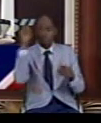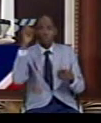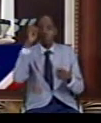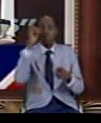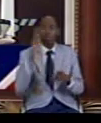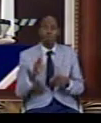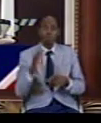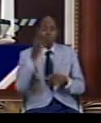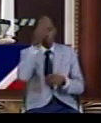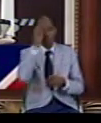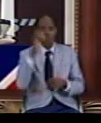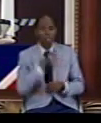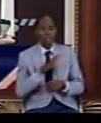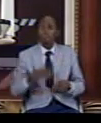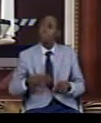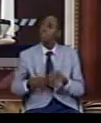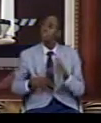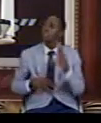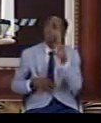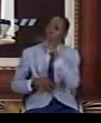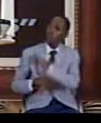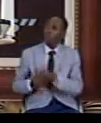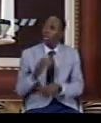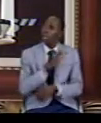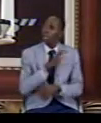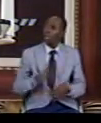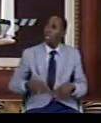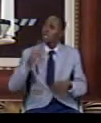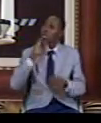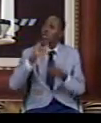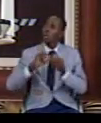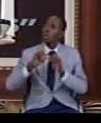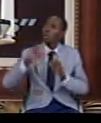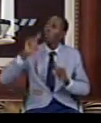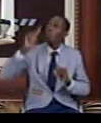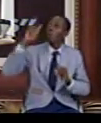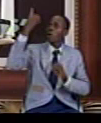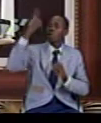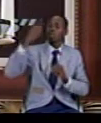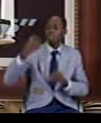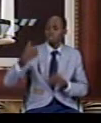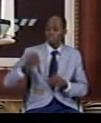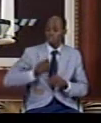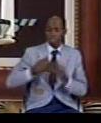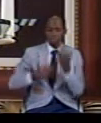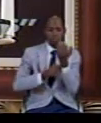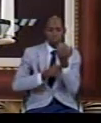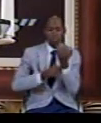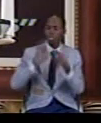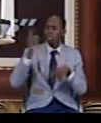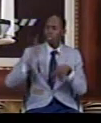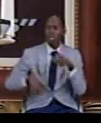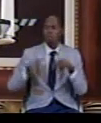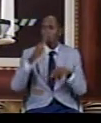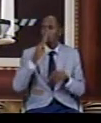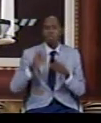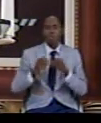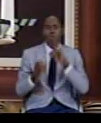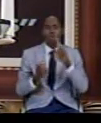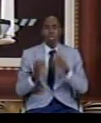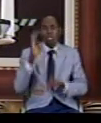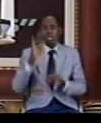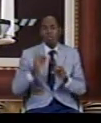no, Christ is number one in my life. Self cannot be number one, and if I'm going to obey